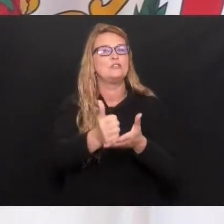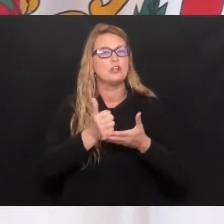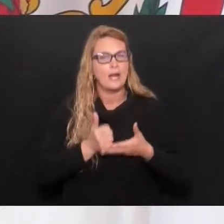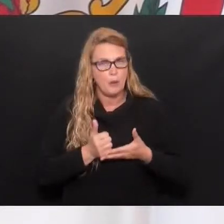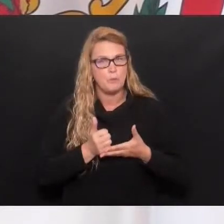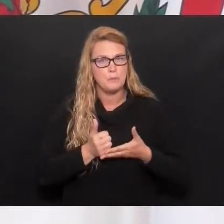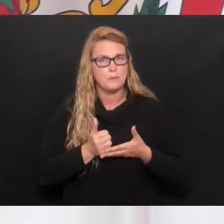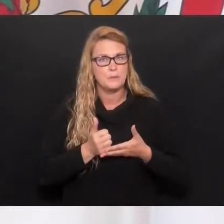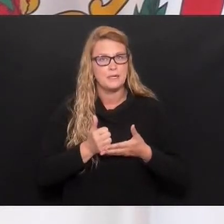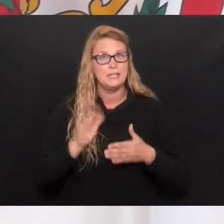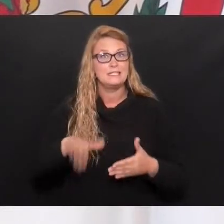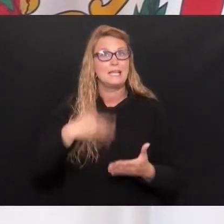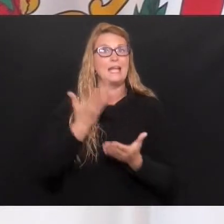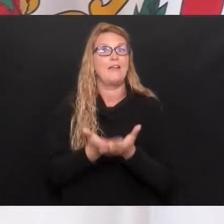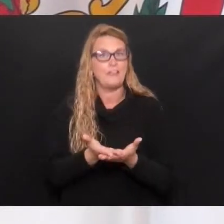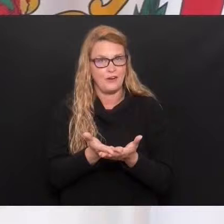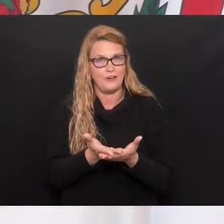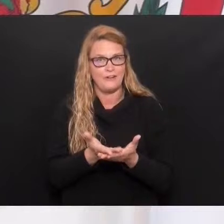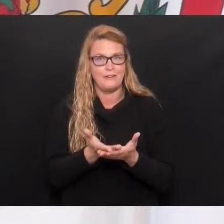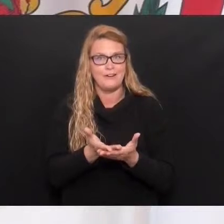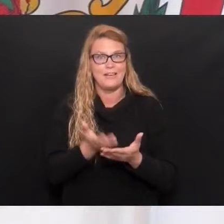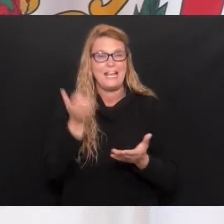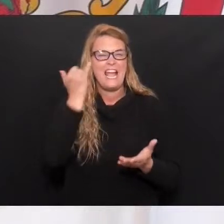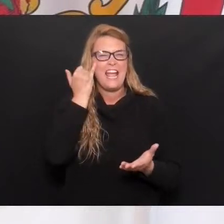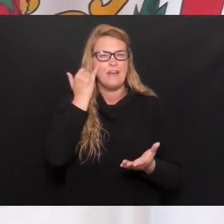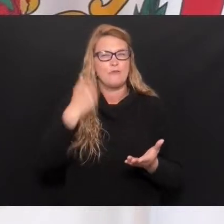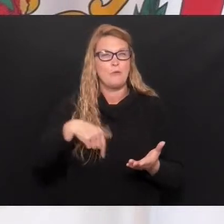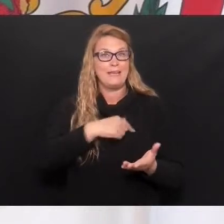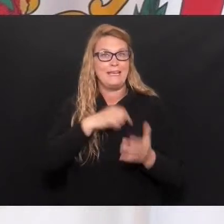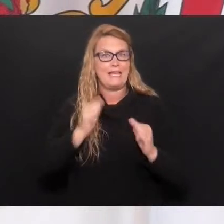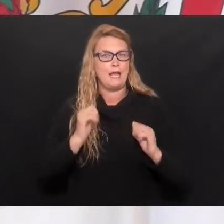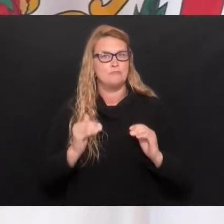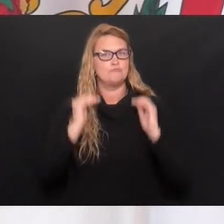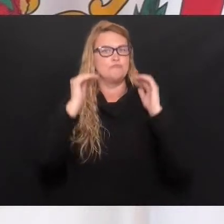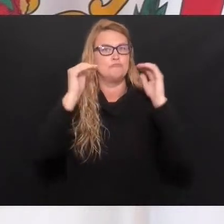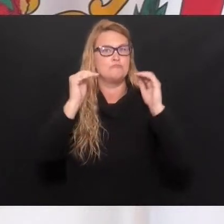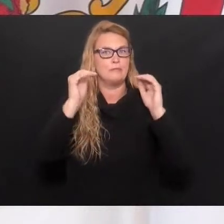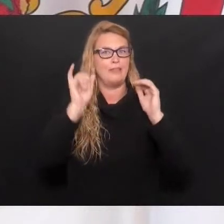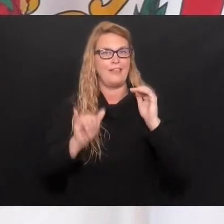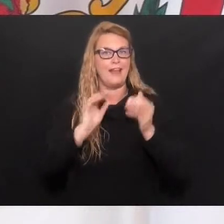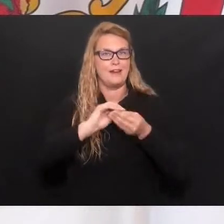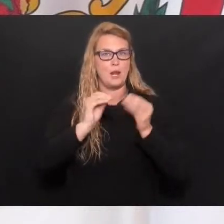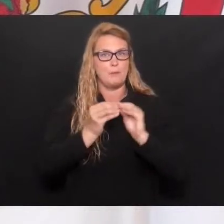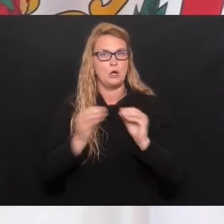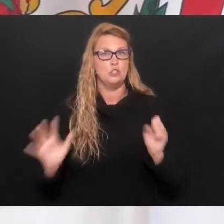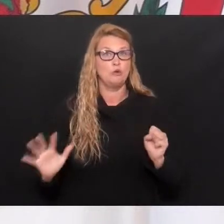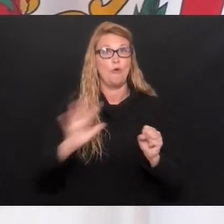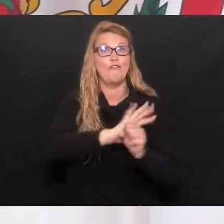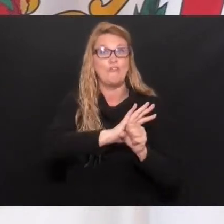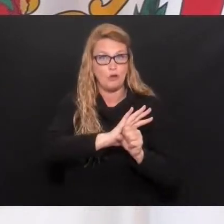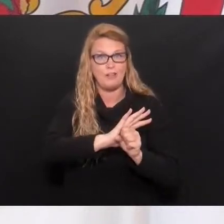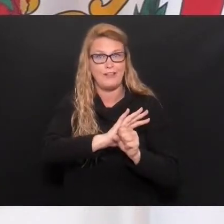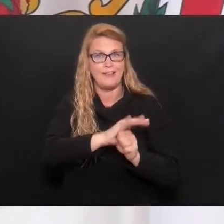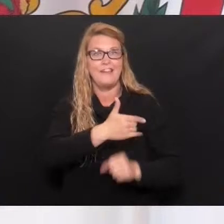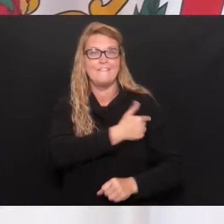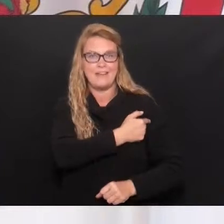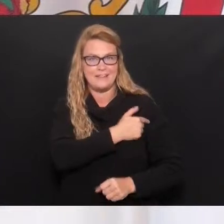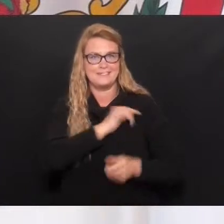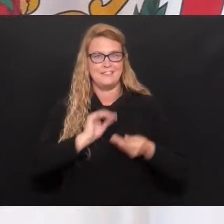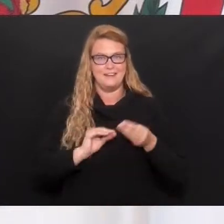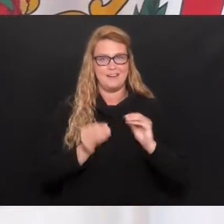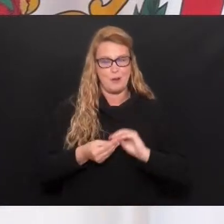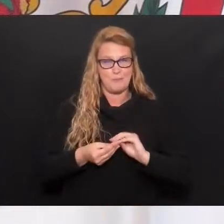to get there. Because if we could push this number to a fully vaccinated number, today our